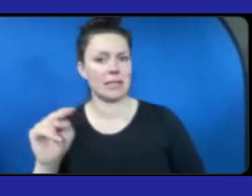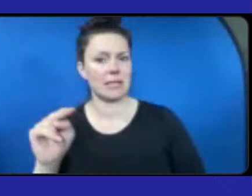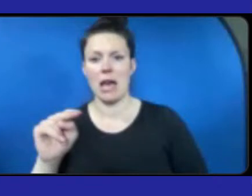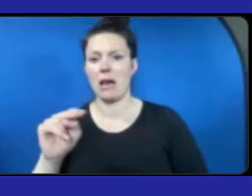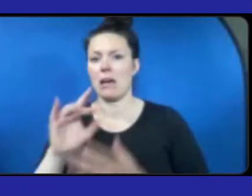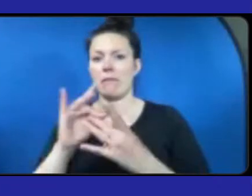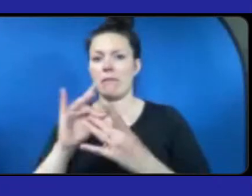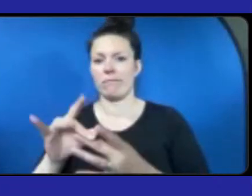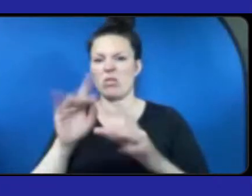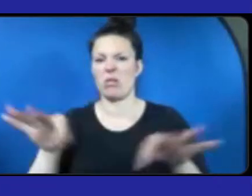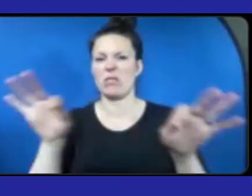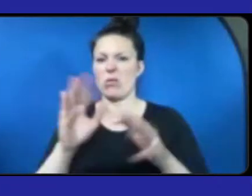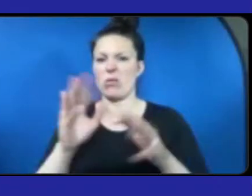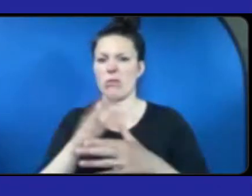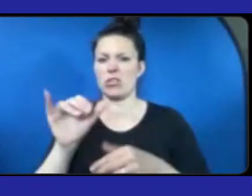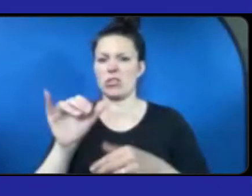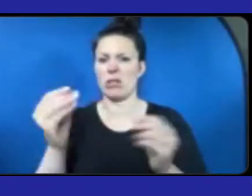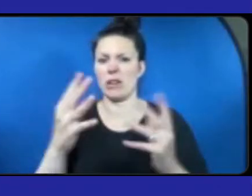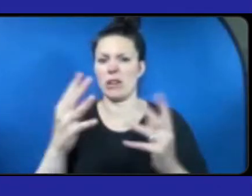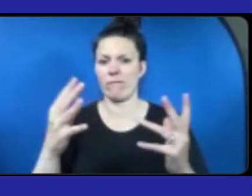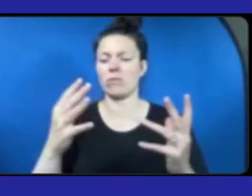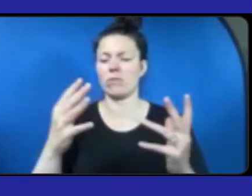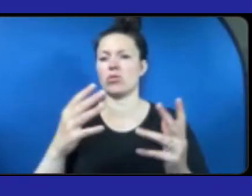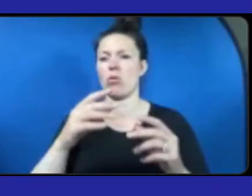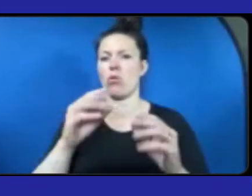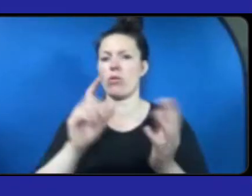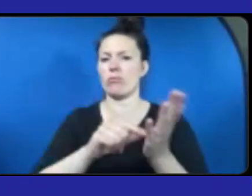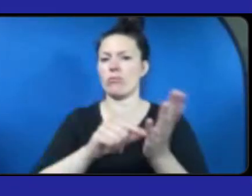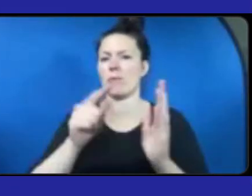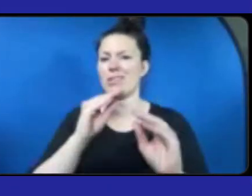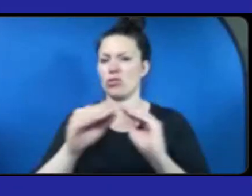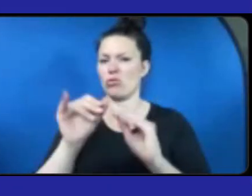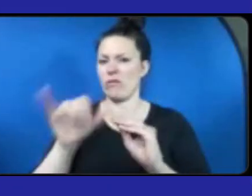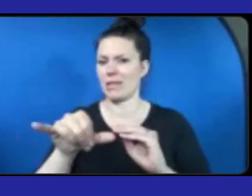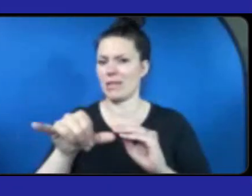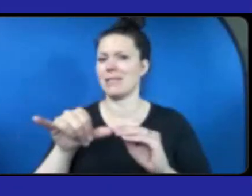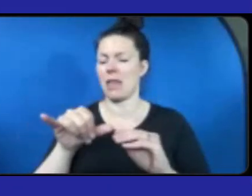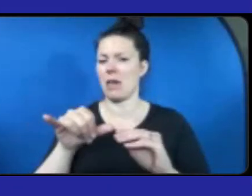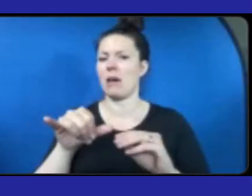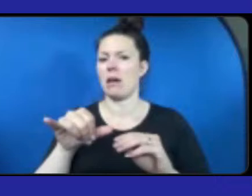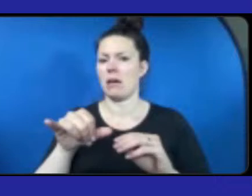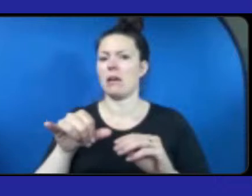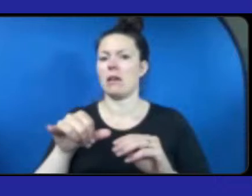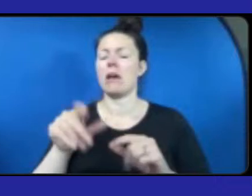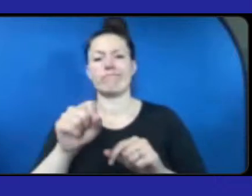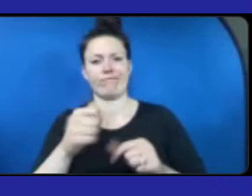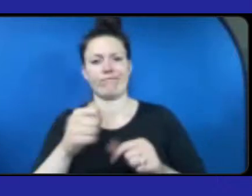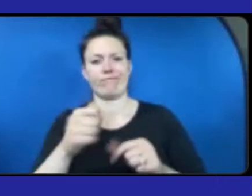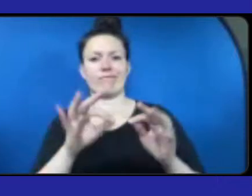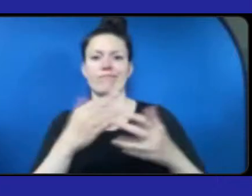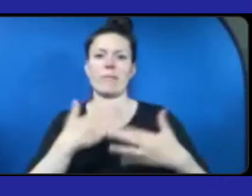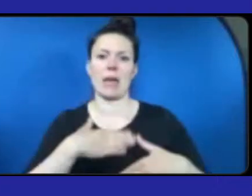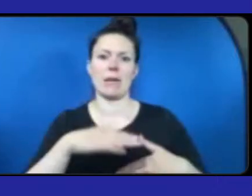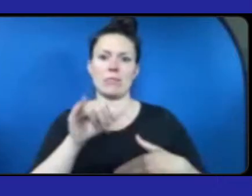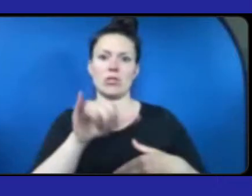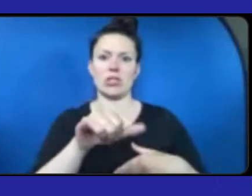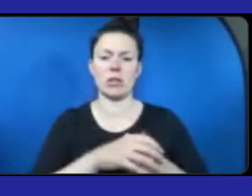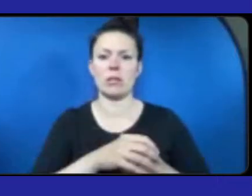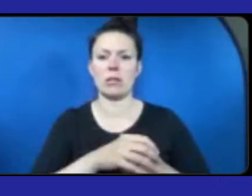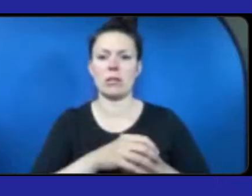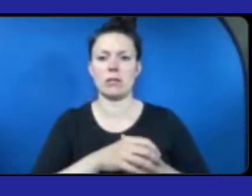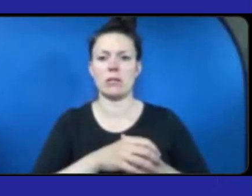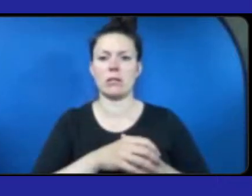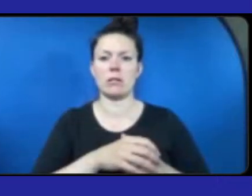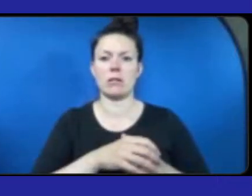Einstein. I thought that was important to share with the board. Yeah, it's very important. I appreciate that. And unfortunately, here on